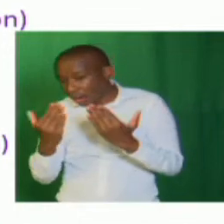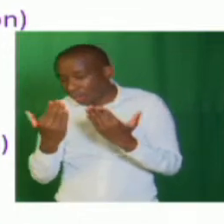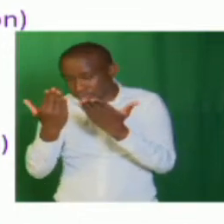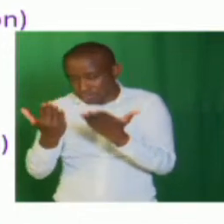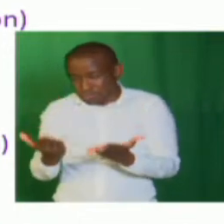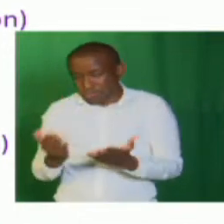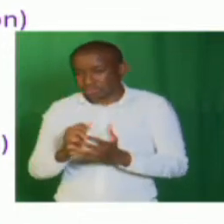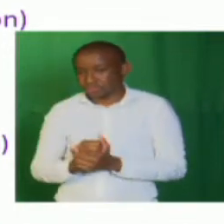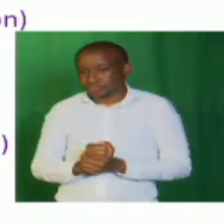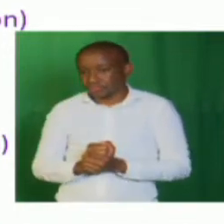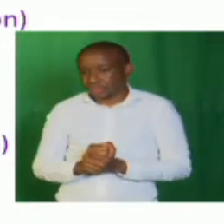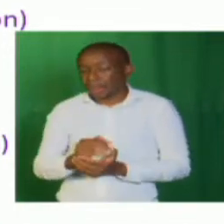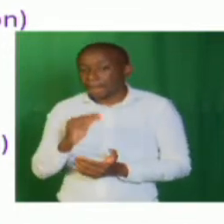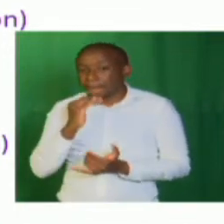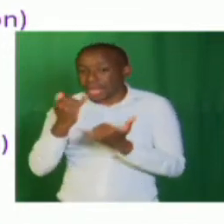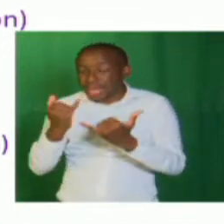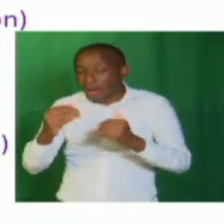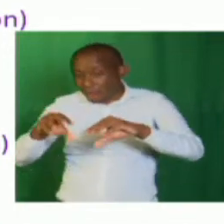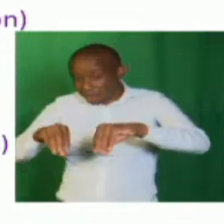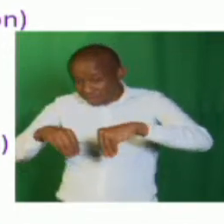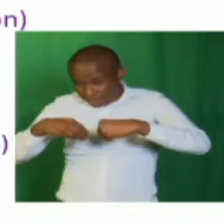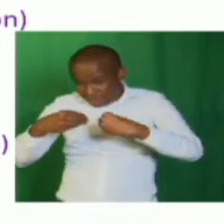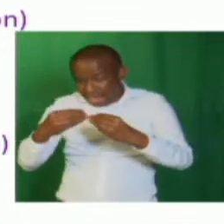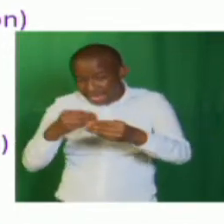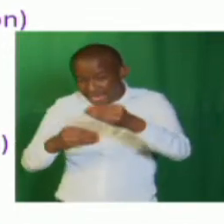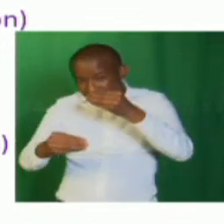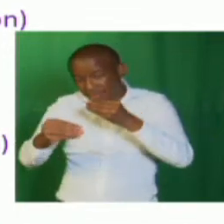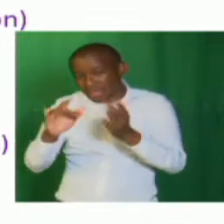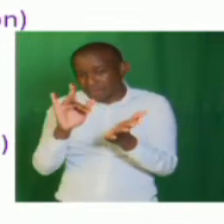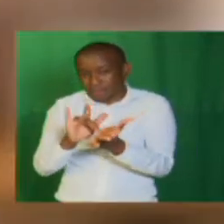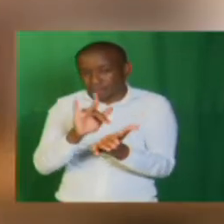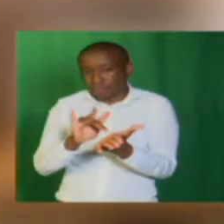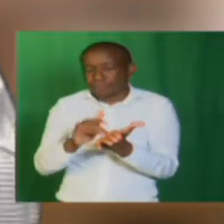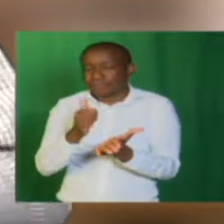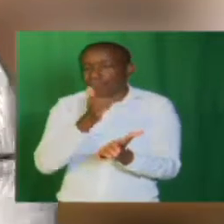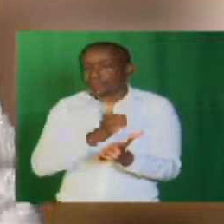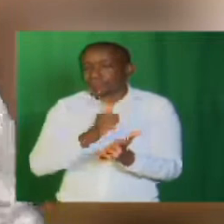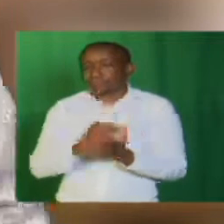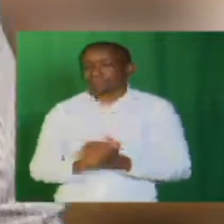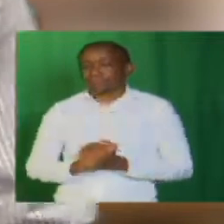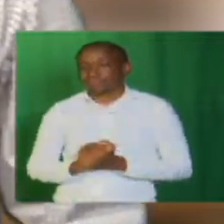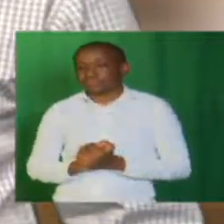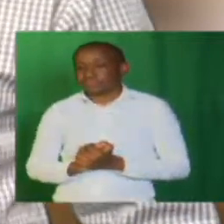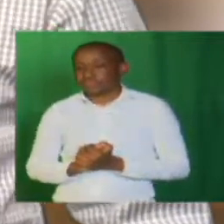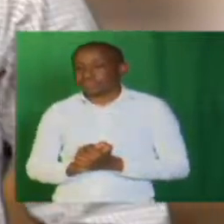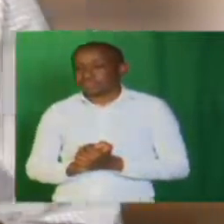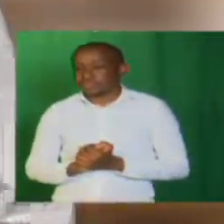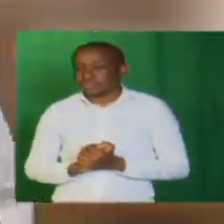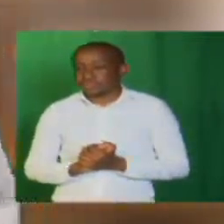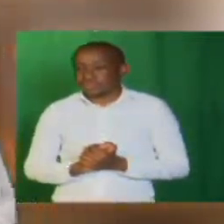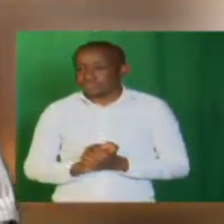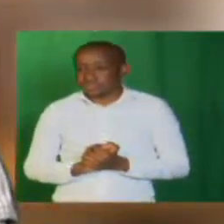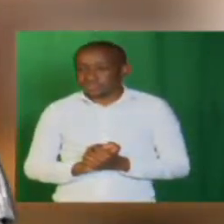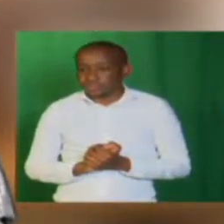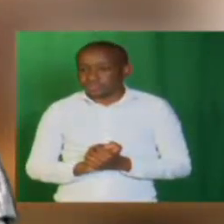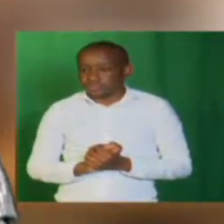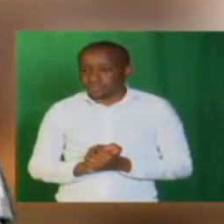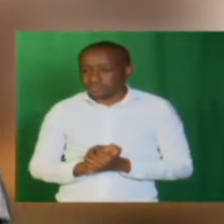got here. So that is finding the inverse algebraically. And then now,